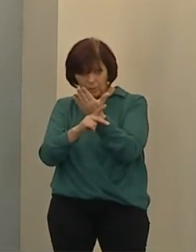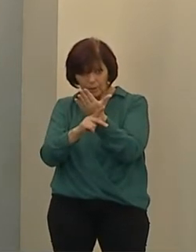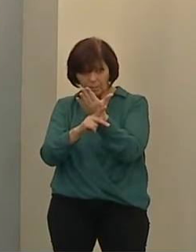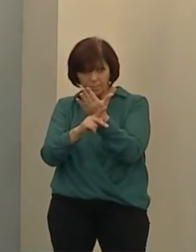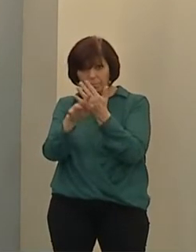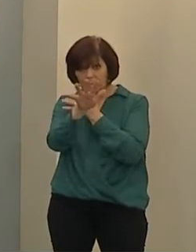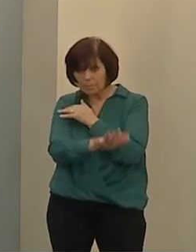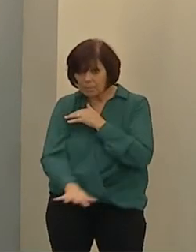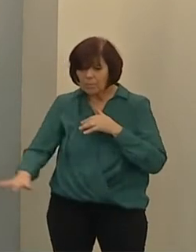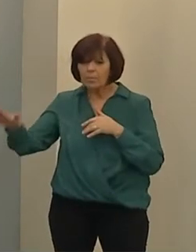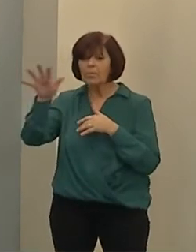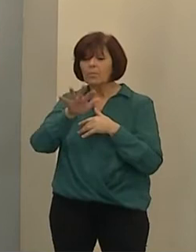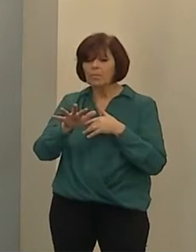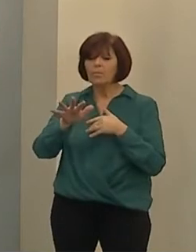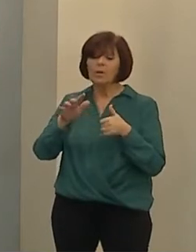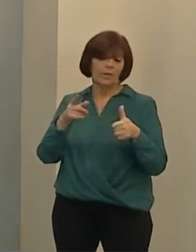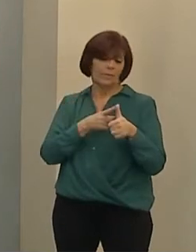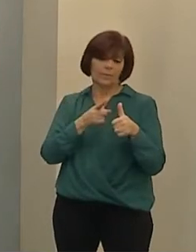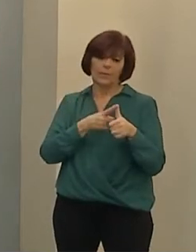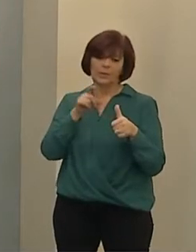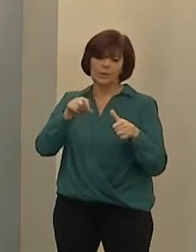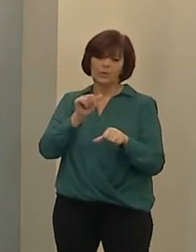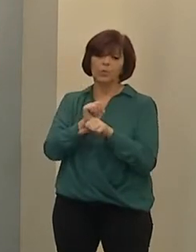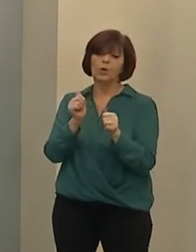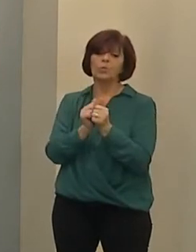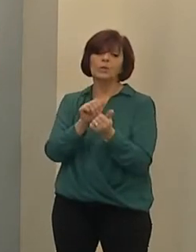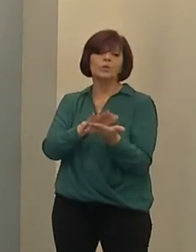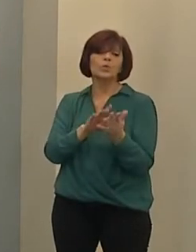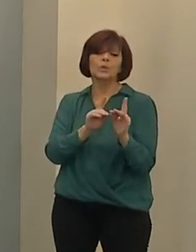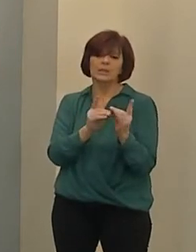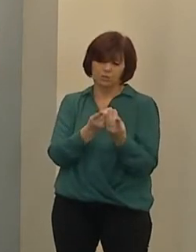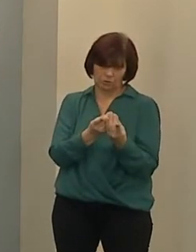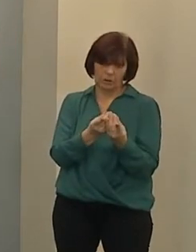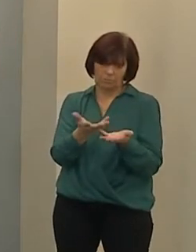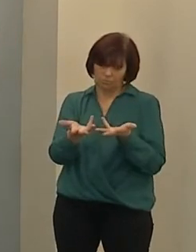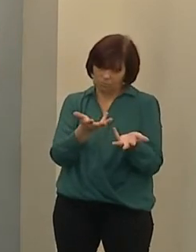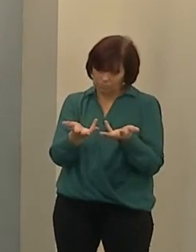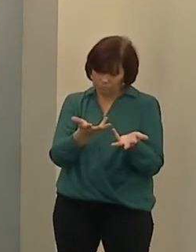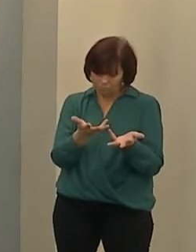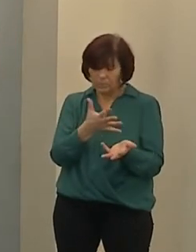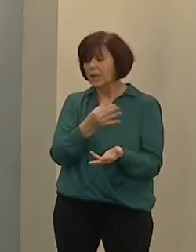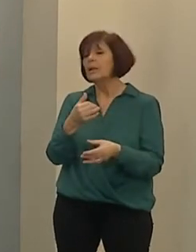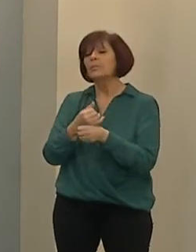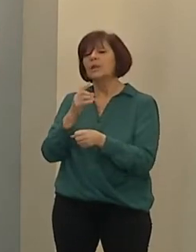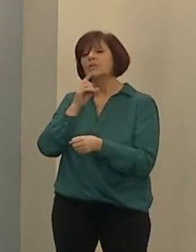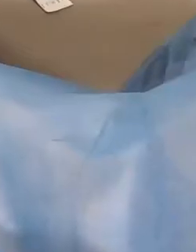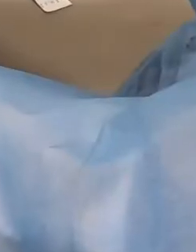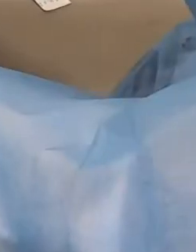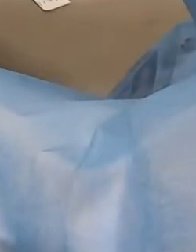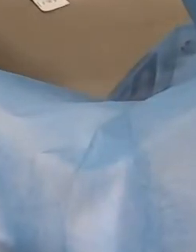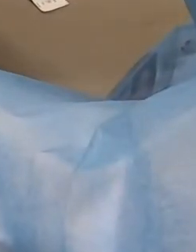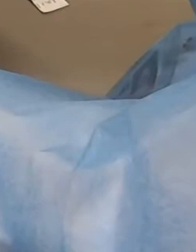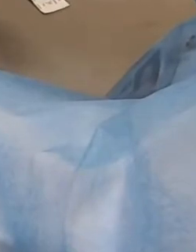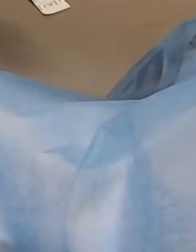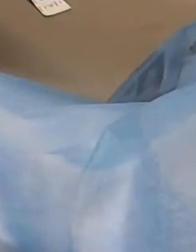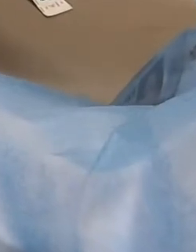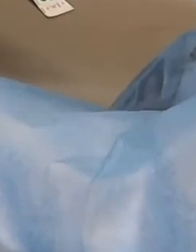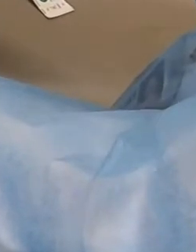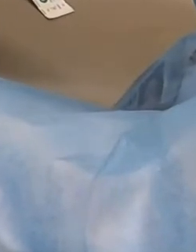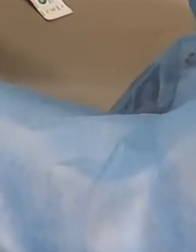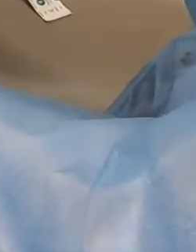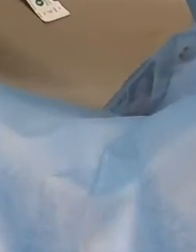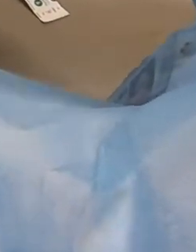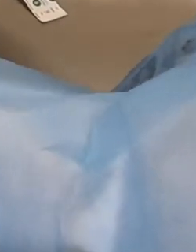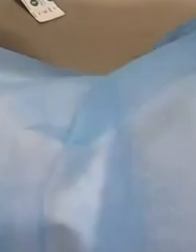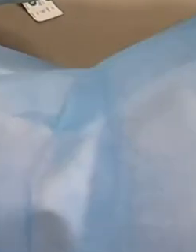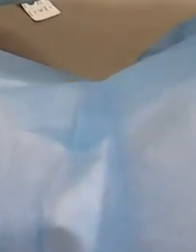community, we first off have to work with the school districts to do that, but we want to make certain that it is safe. The Grand Island District is